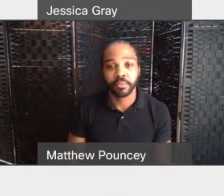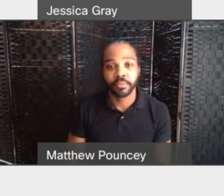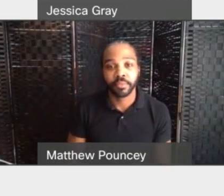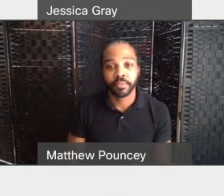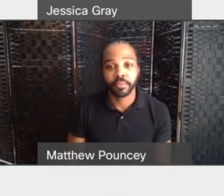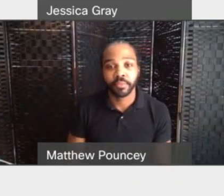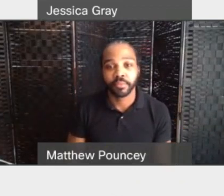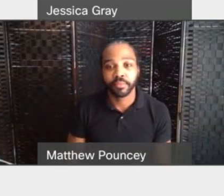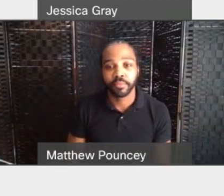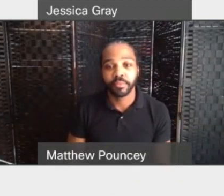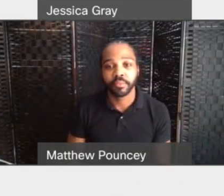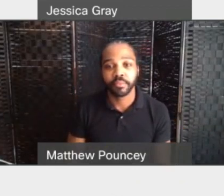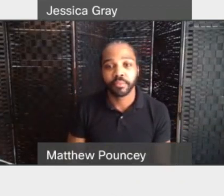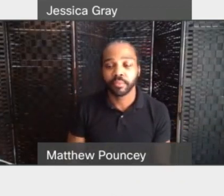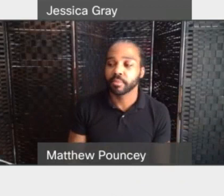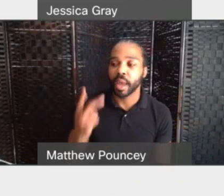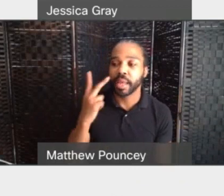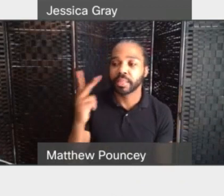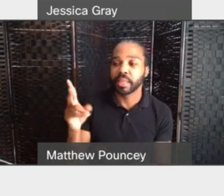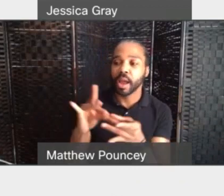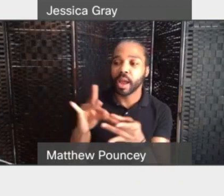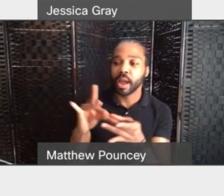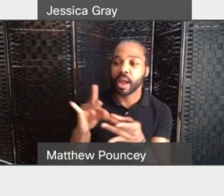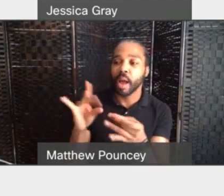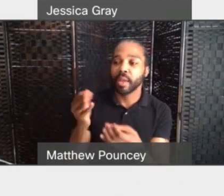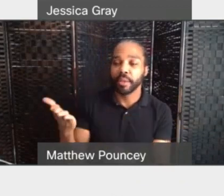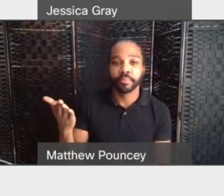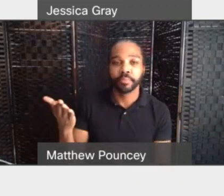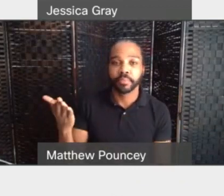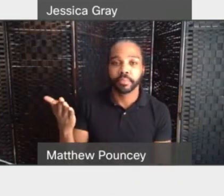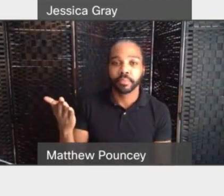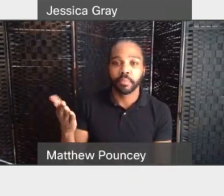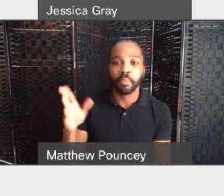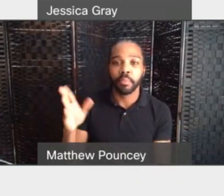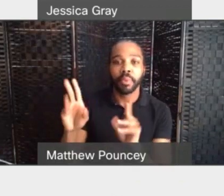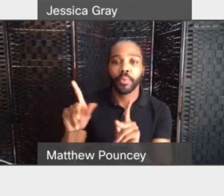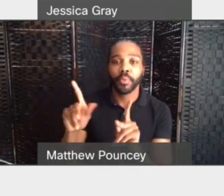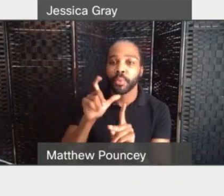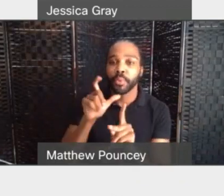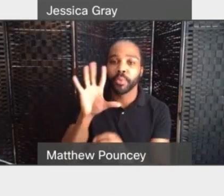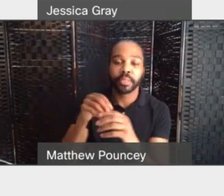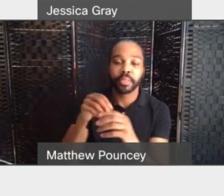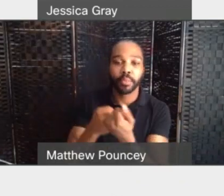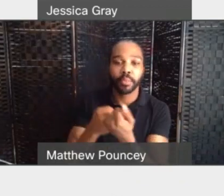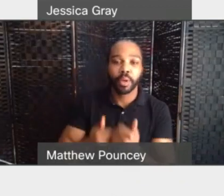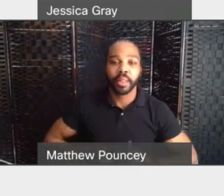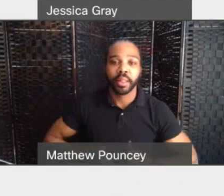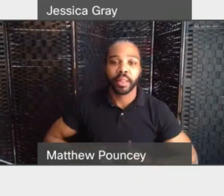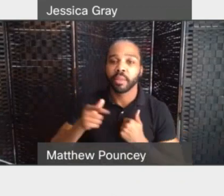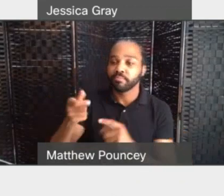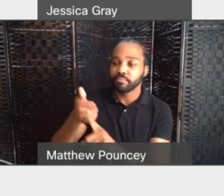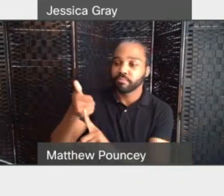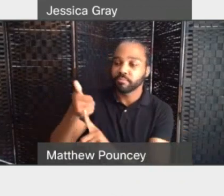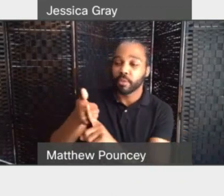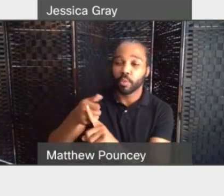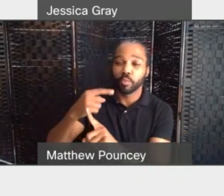There's just a comment here. There are people who in supported living who are, it says, extremely high risk, who are very